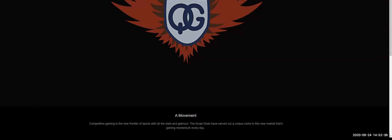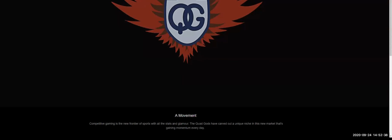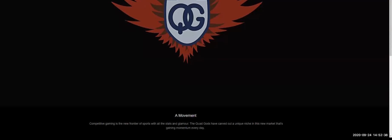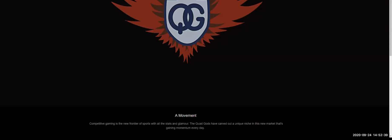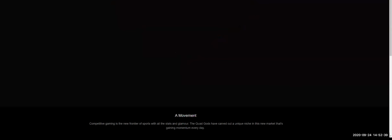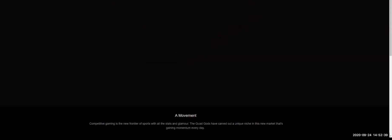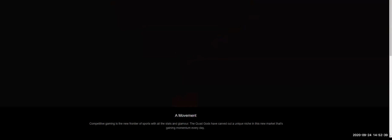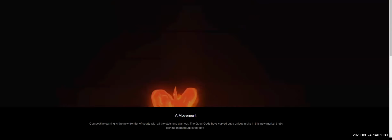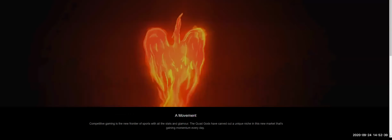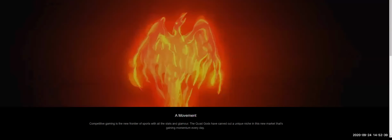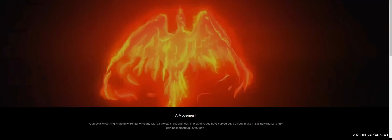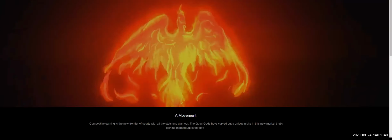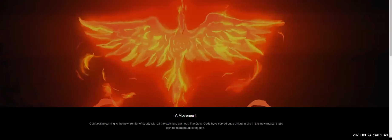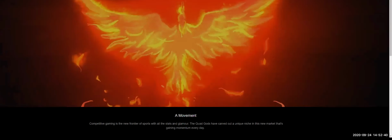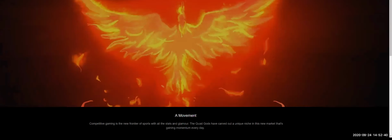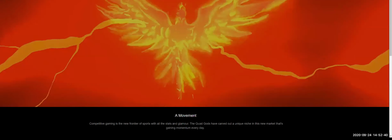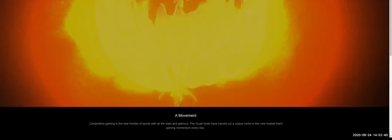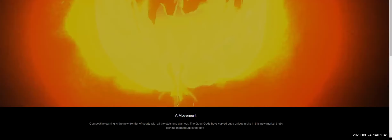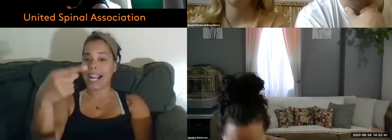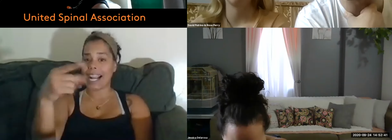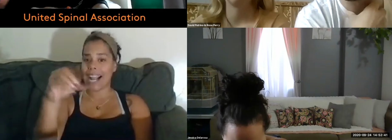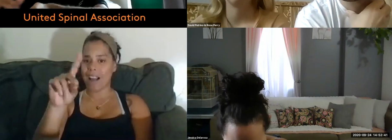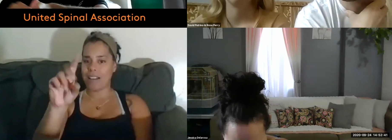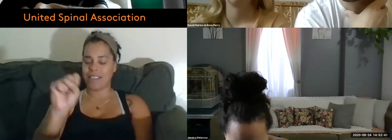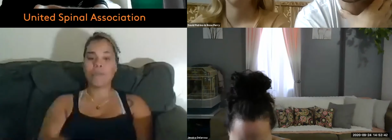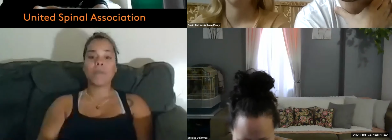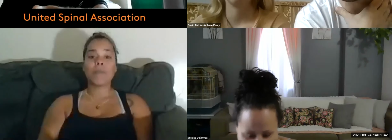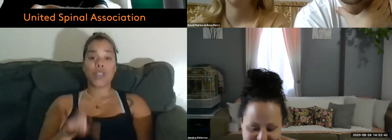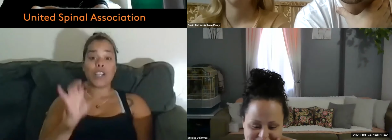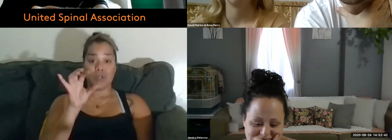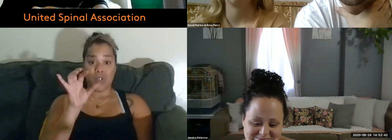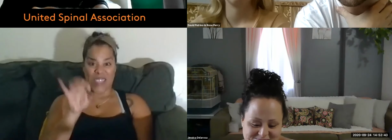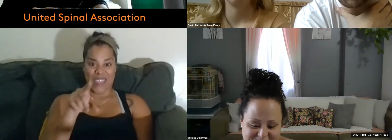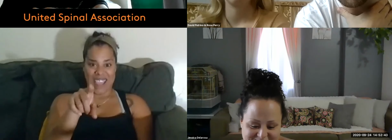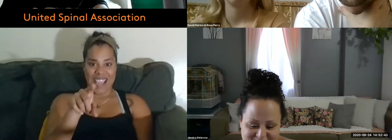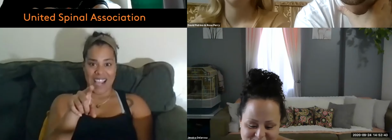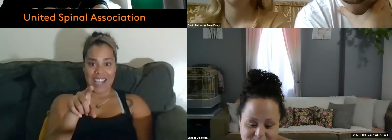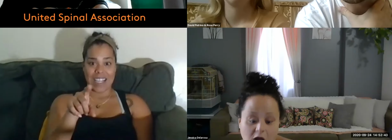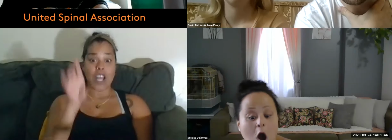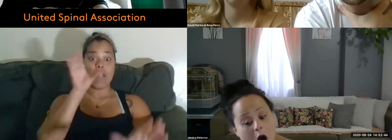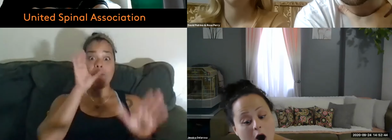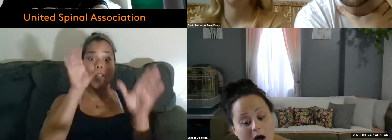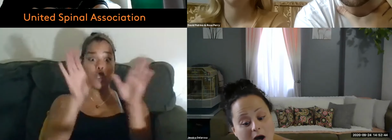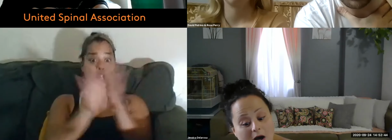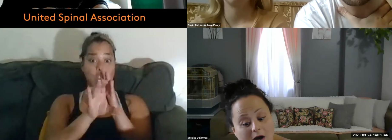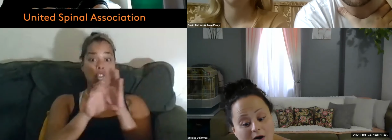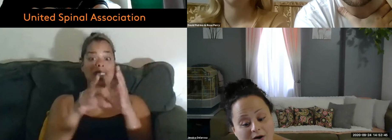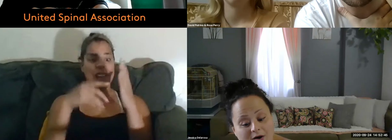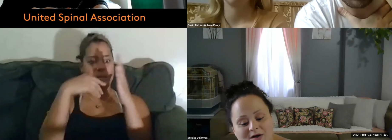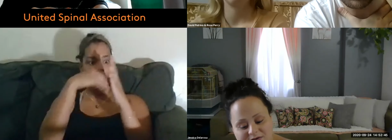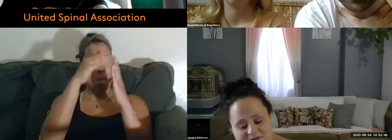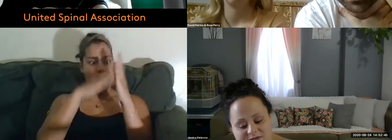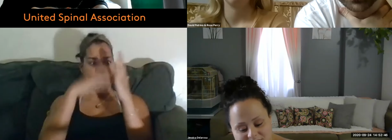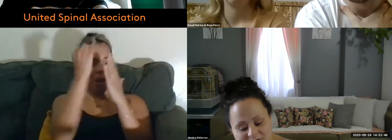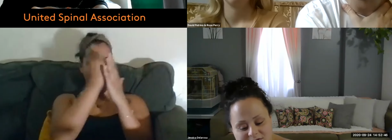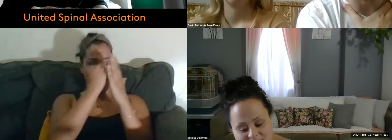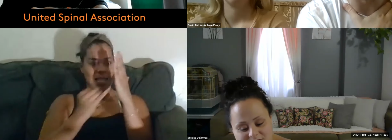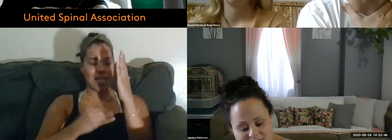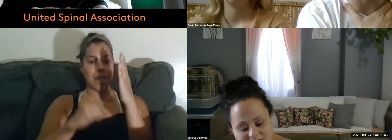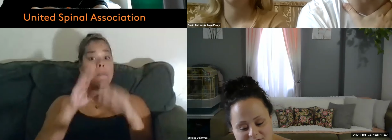The logo itself there for the Quad Guards was painted by Sergio, who uses a mouth stick to paint.